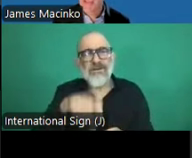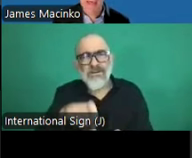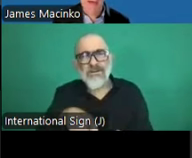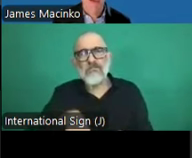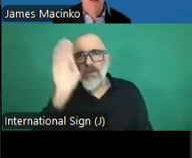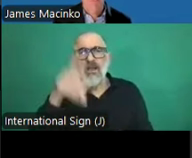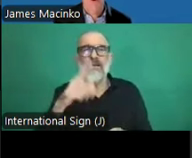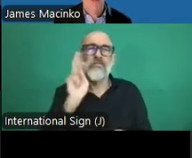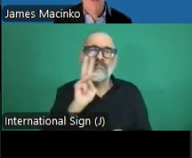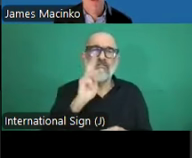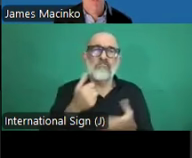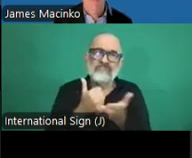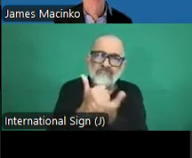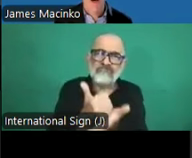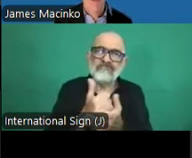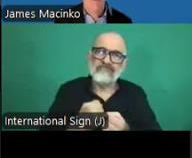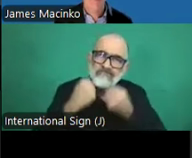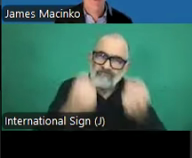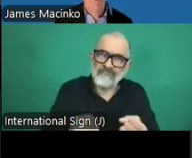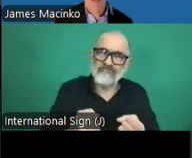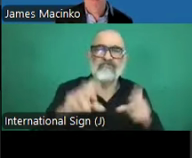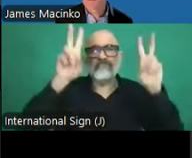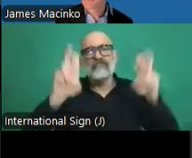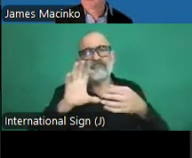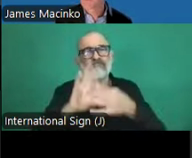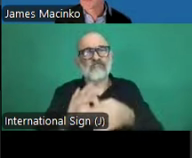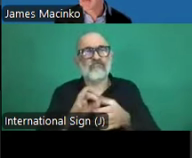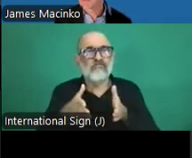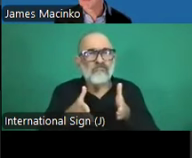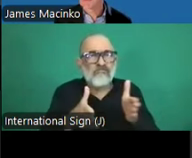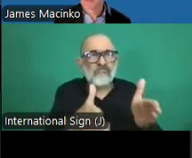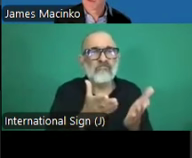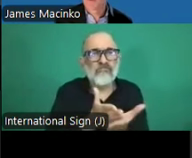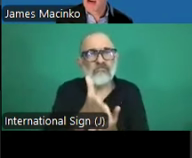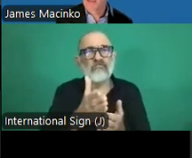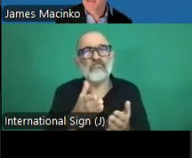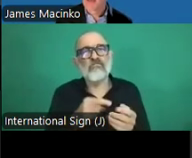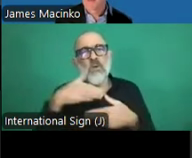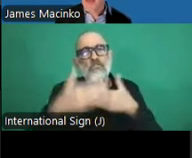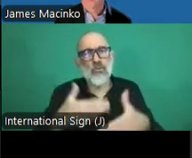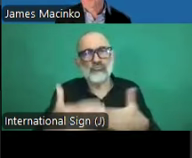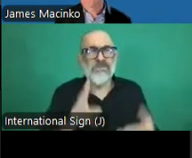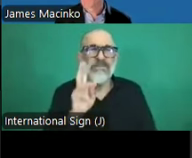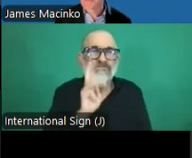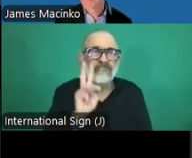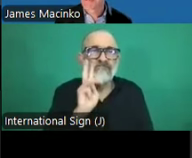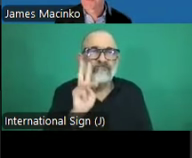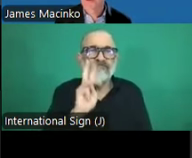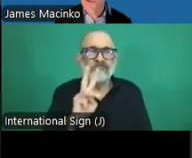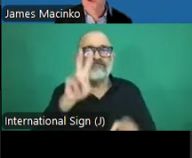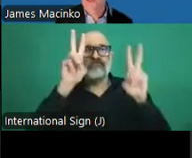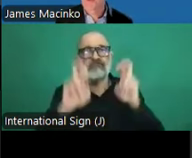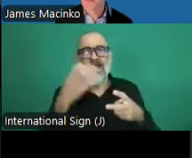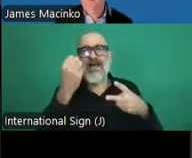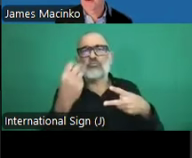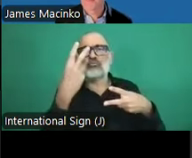this indicator. One, why are some people having an illness or accident and others are not? That relates again to the